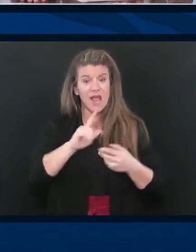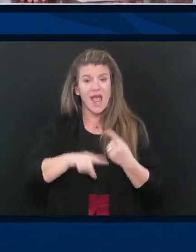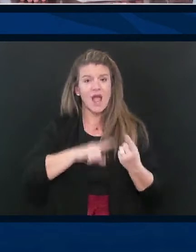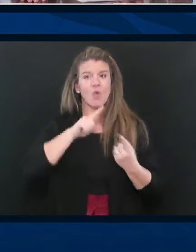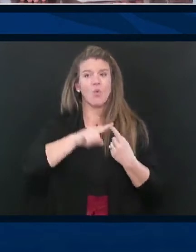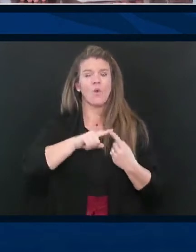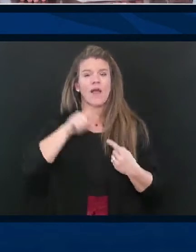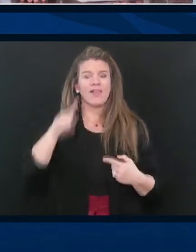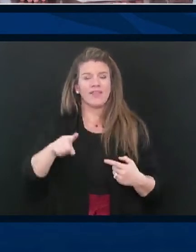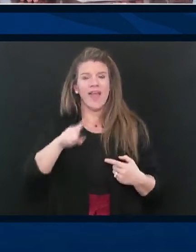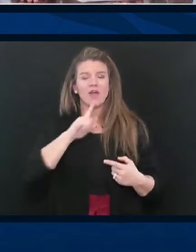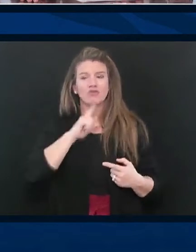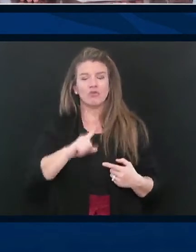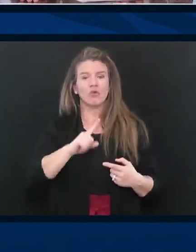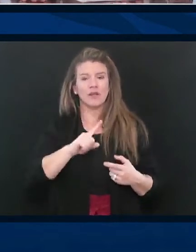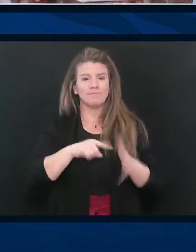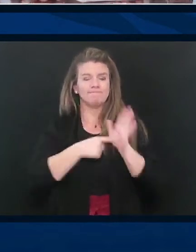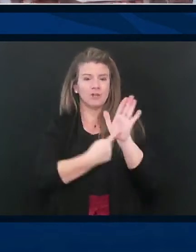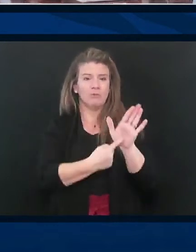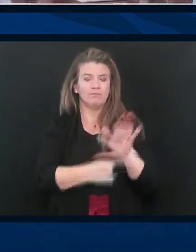eventually sync up? Thank you.